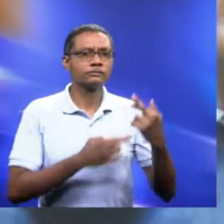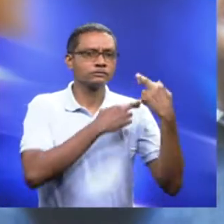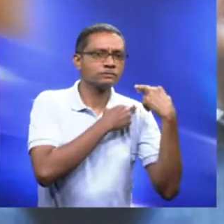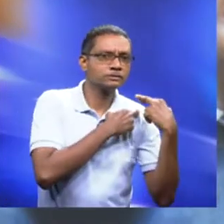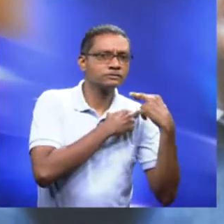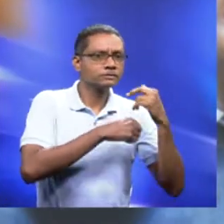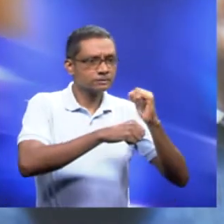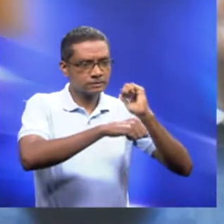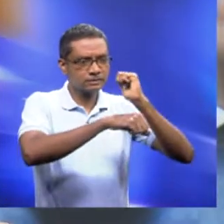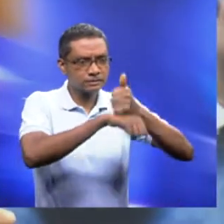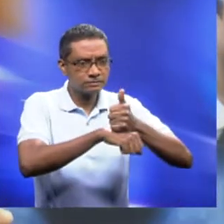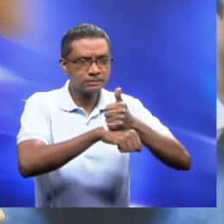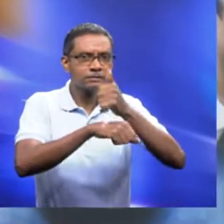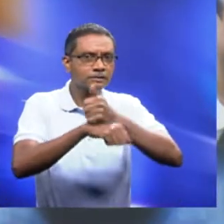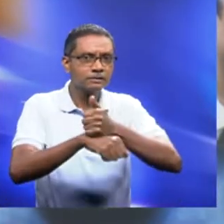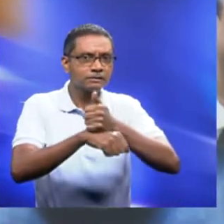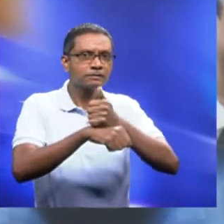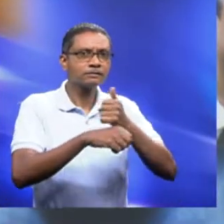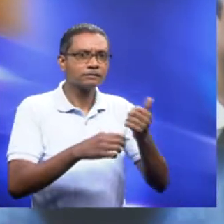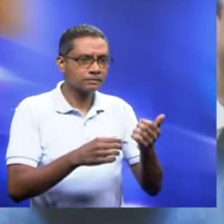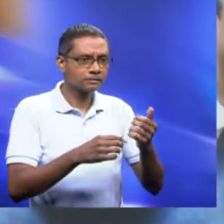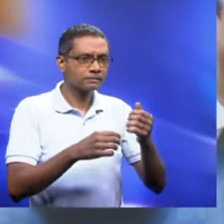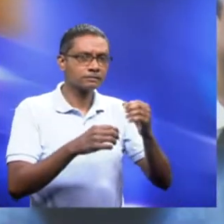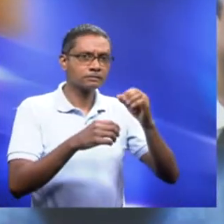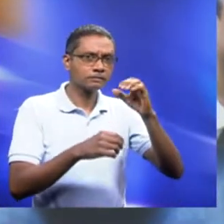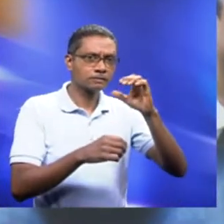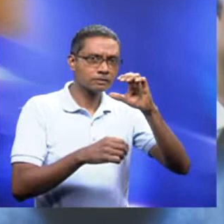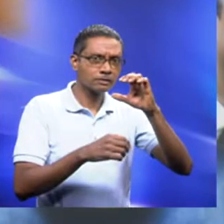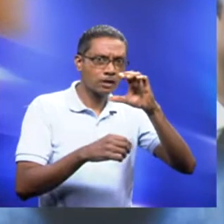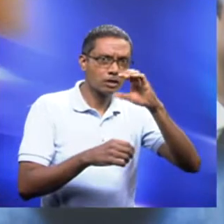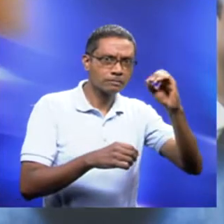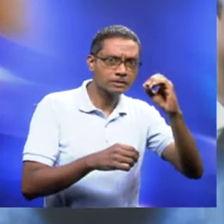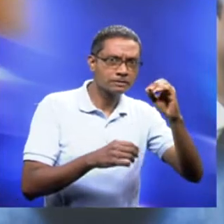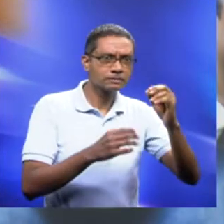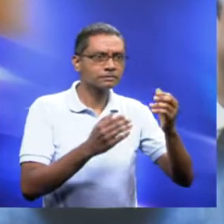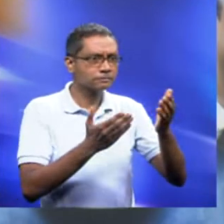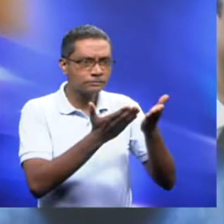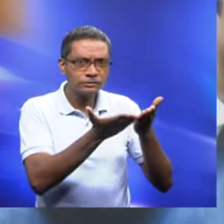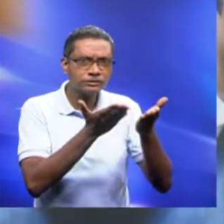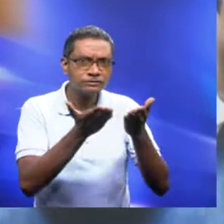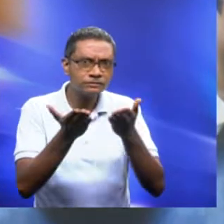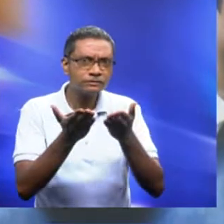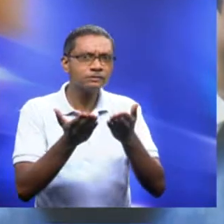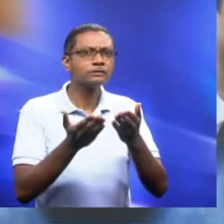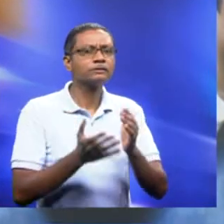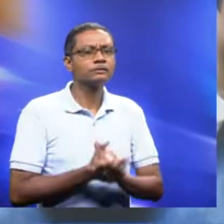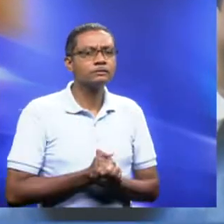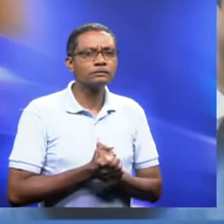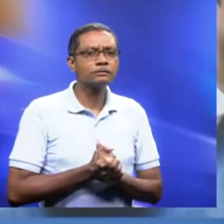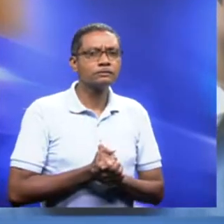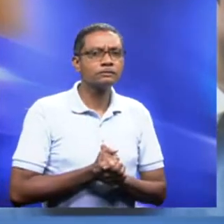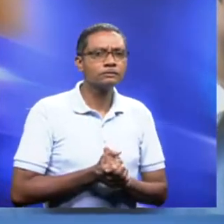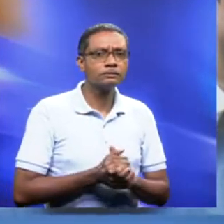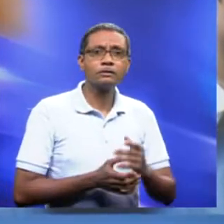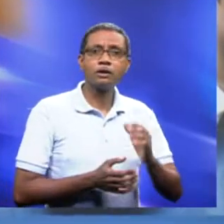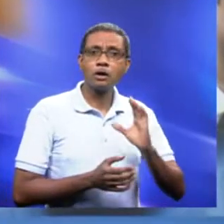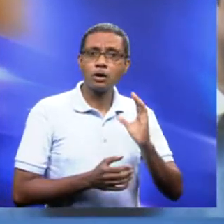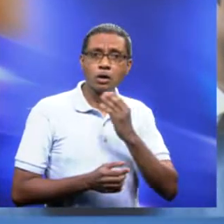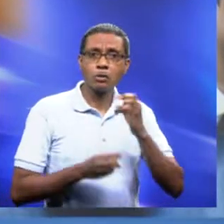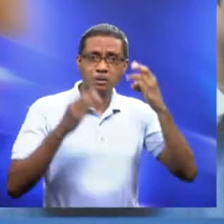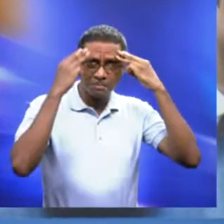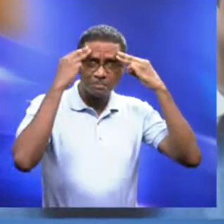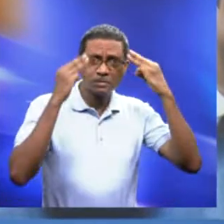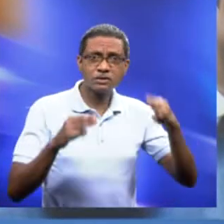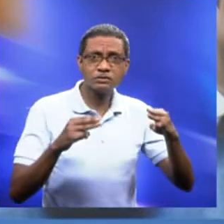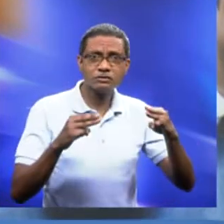services and advisory as well. Now, one of the things we are working, because our parent ministry